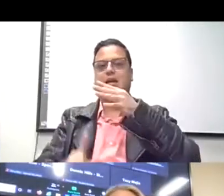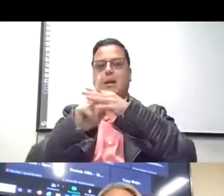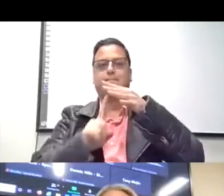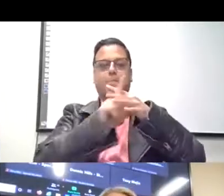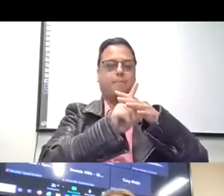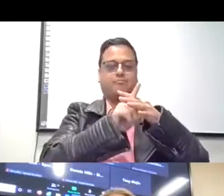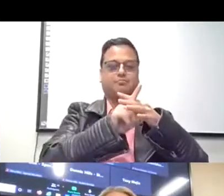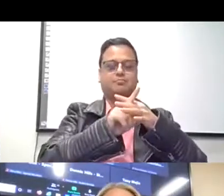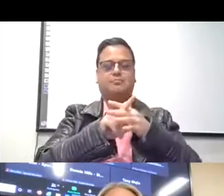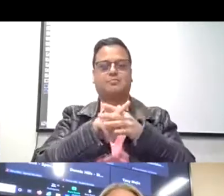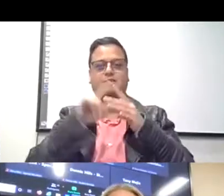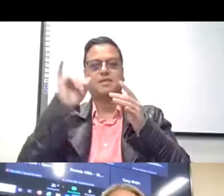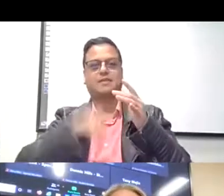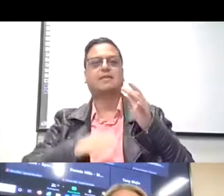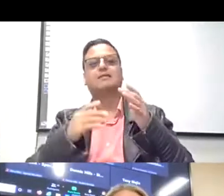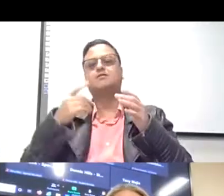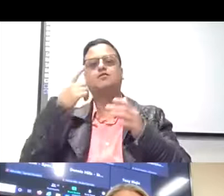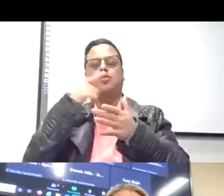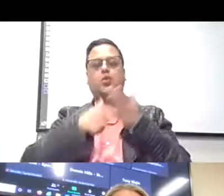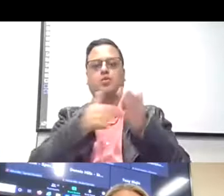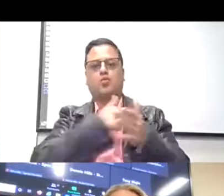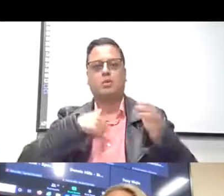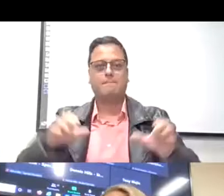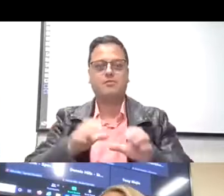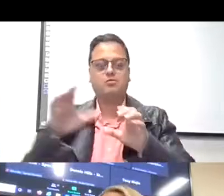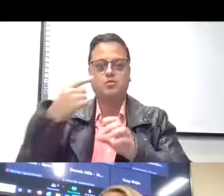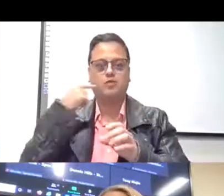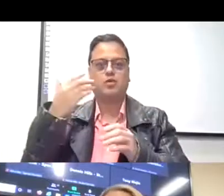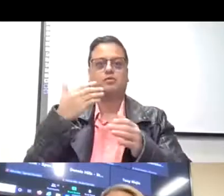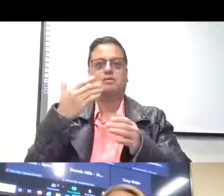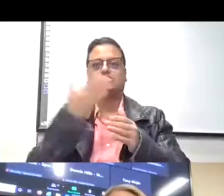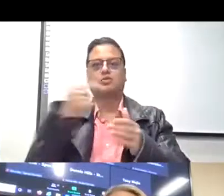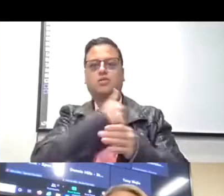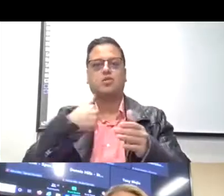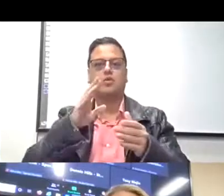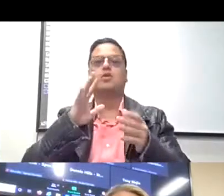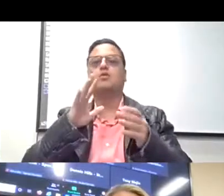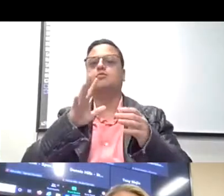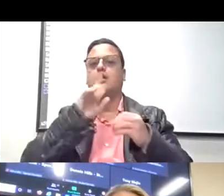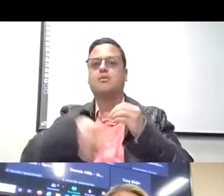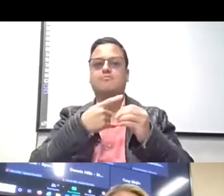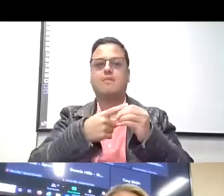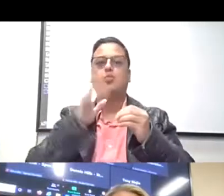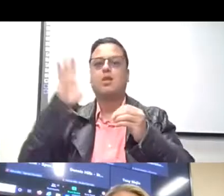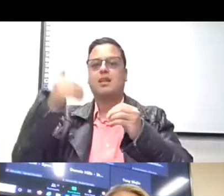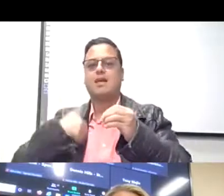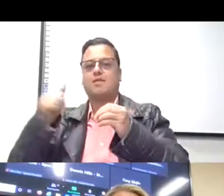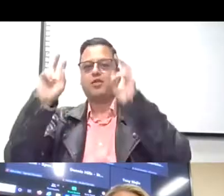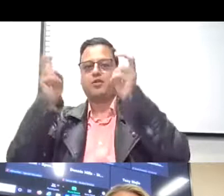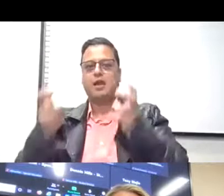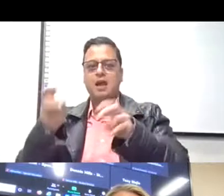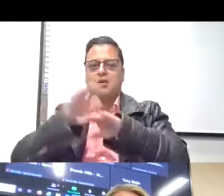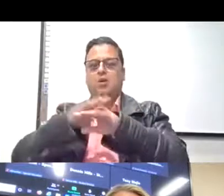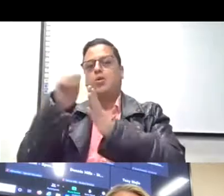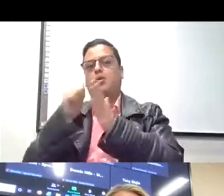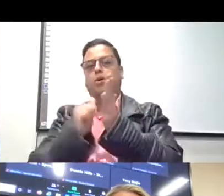essentially like a scope and sequence of what we plan to do for the things that we know we're going to cover. there will still be other items on the agenda, and this